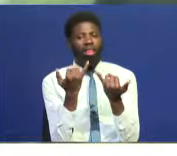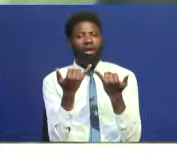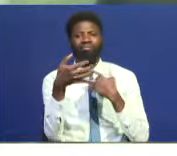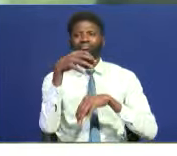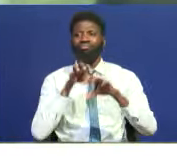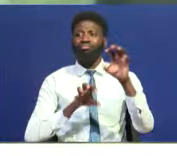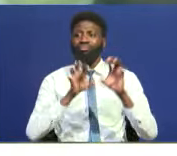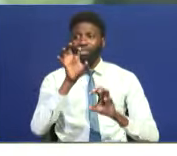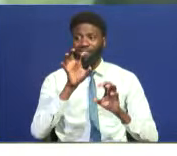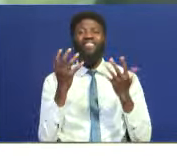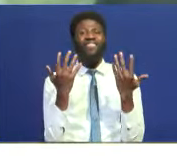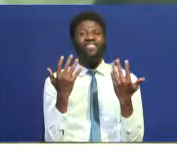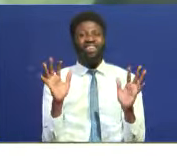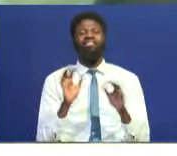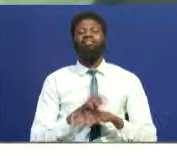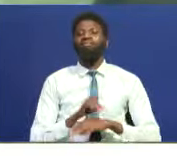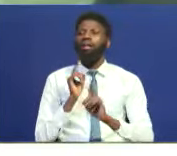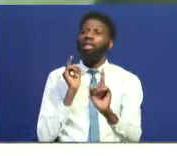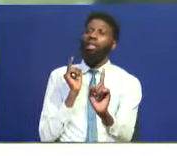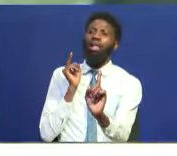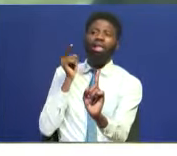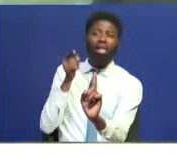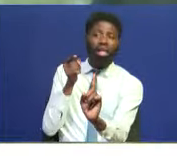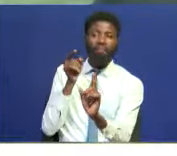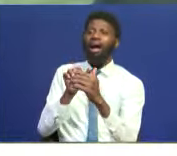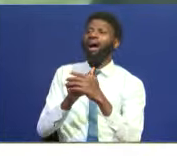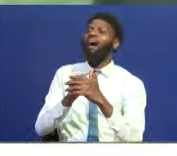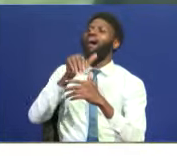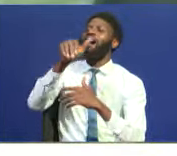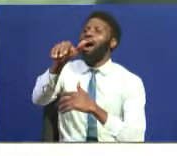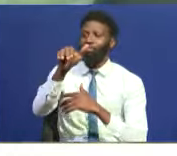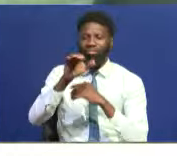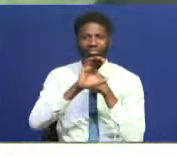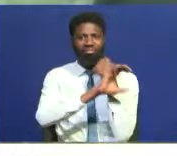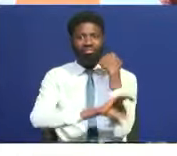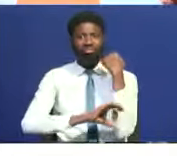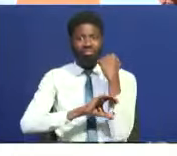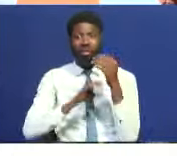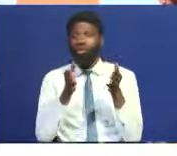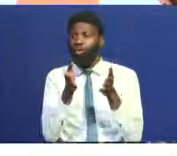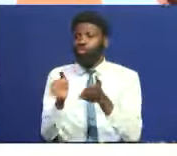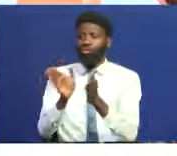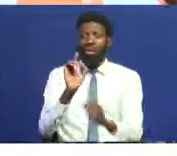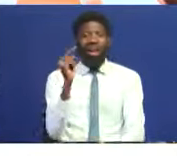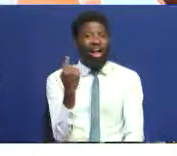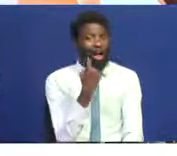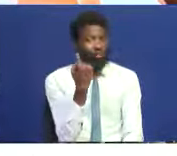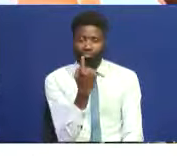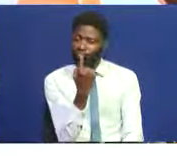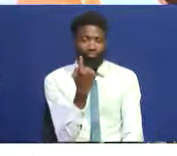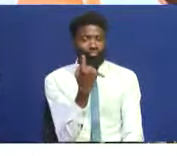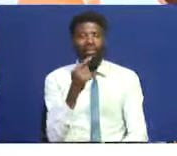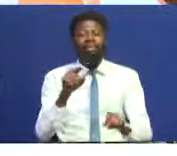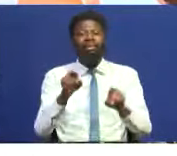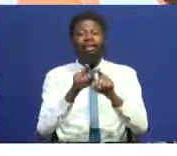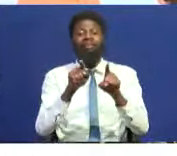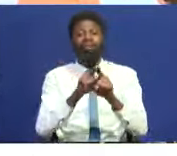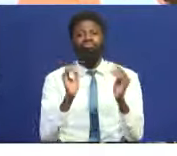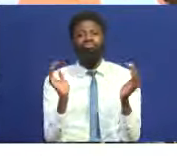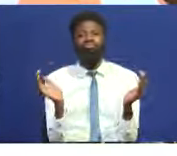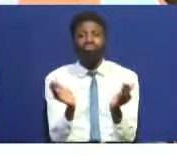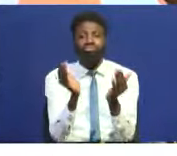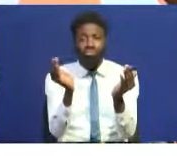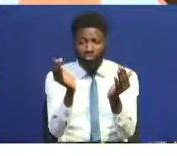The aim is not only to provide overseas opportunities, but also to encourage the return of skilled workers